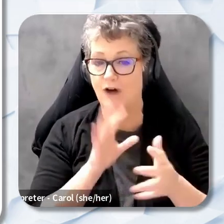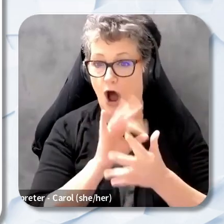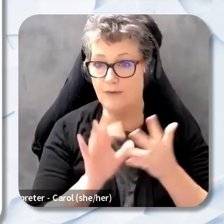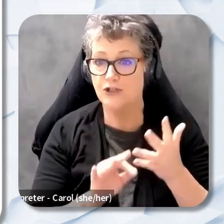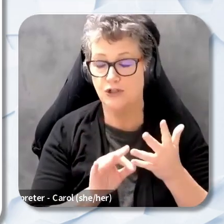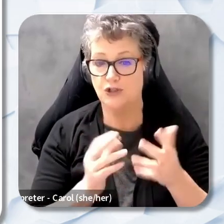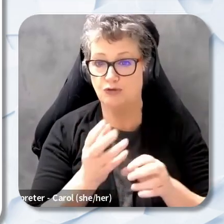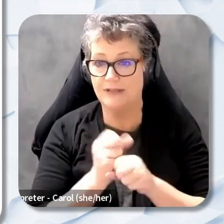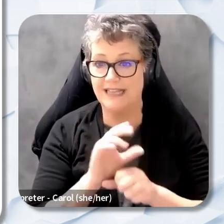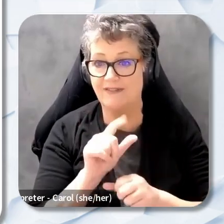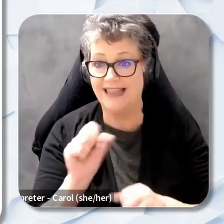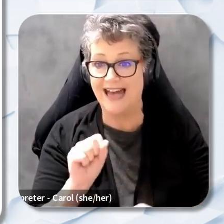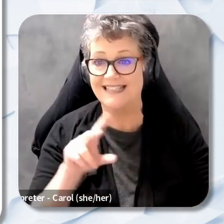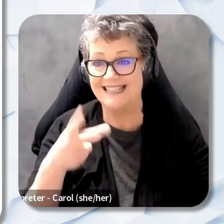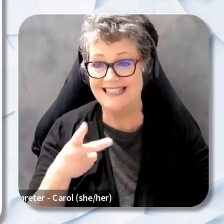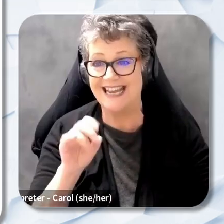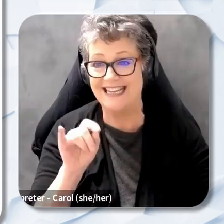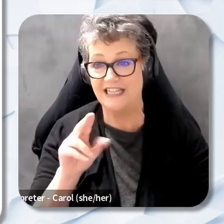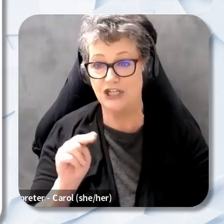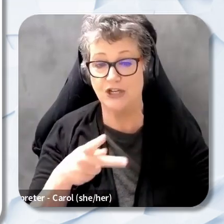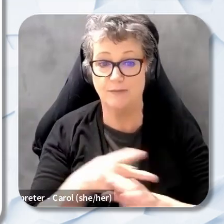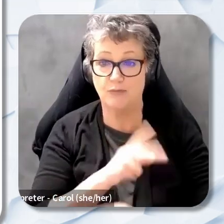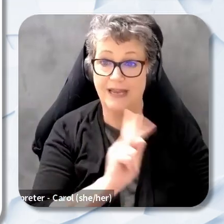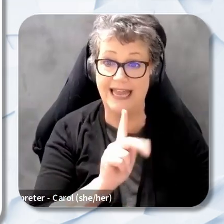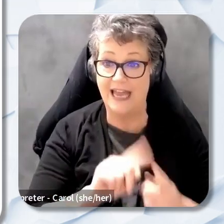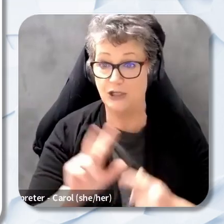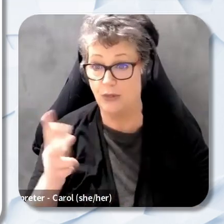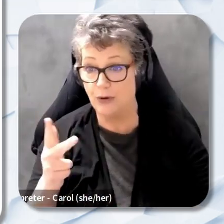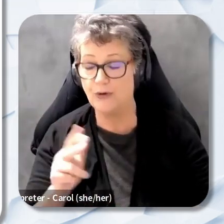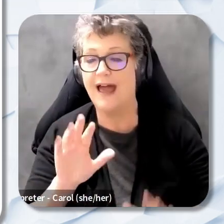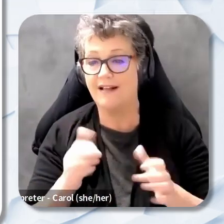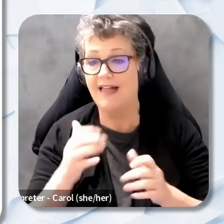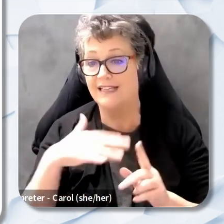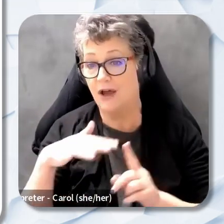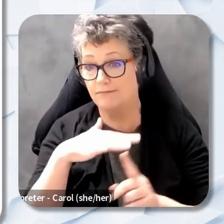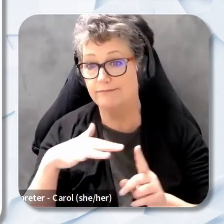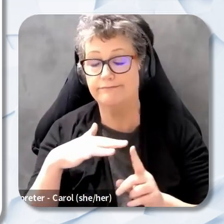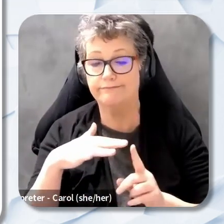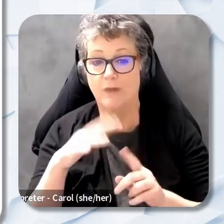obtain class second edition, pre-K to third, and class environment observations.